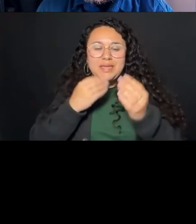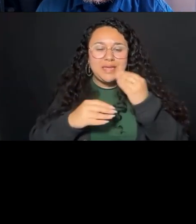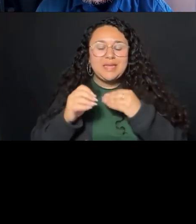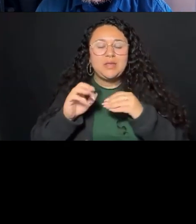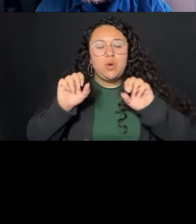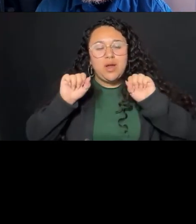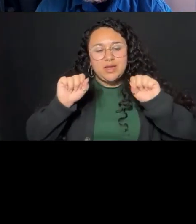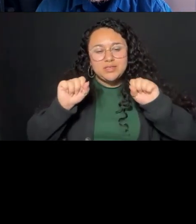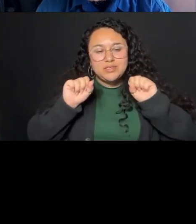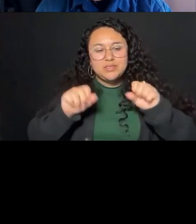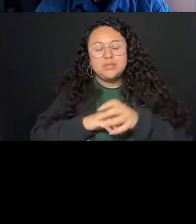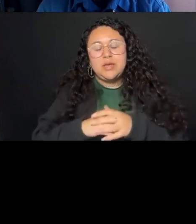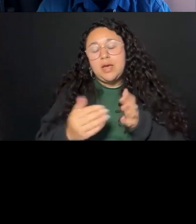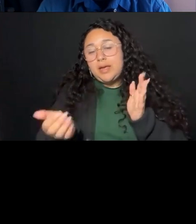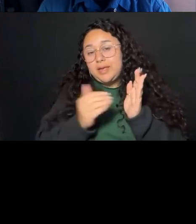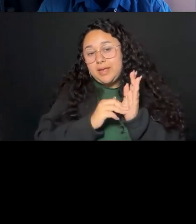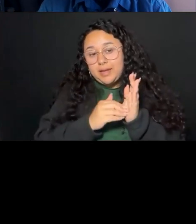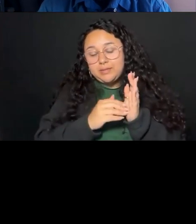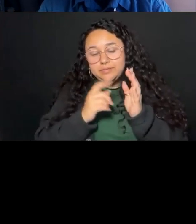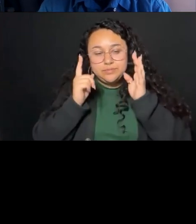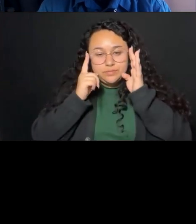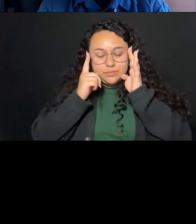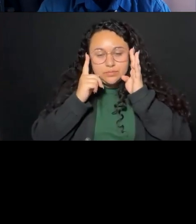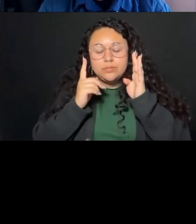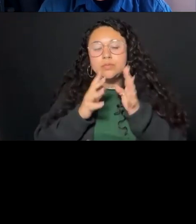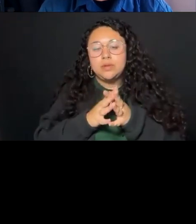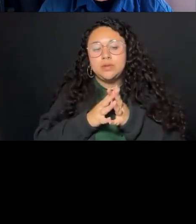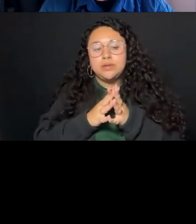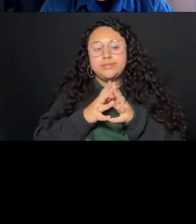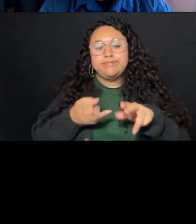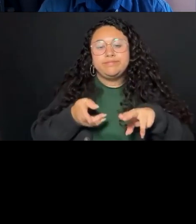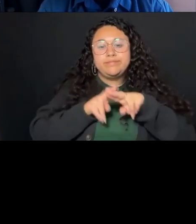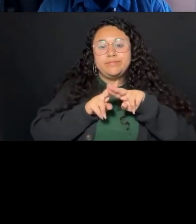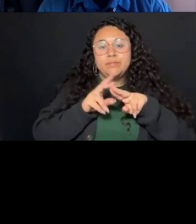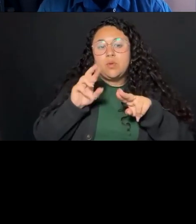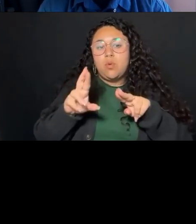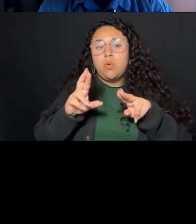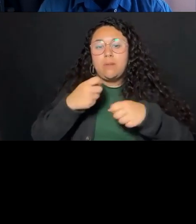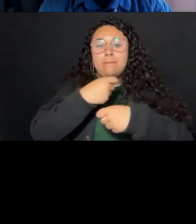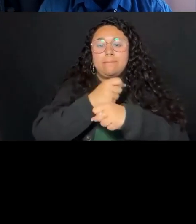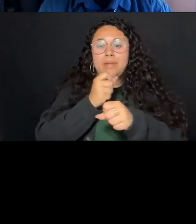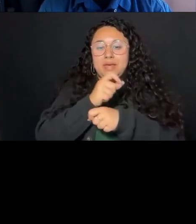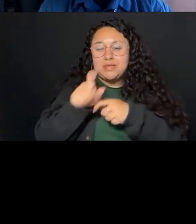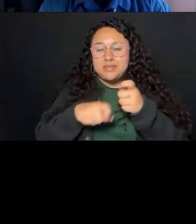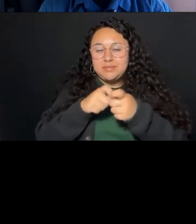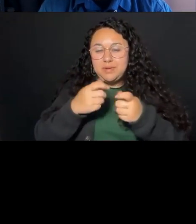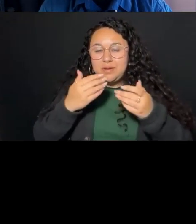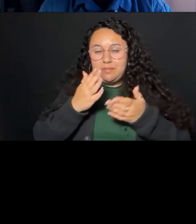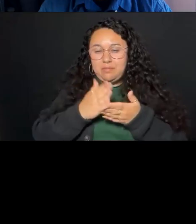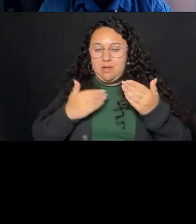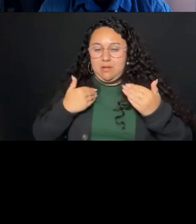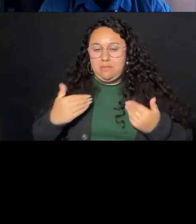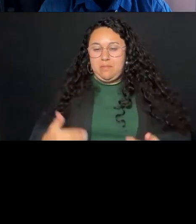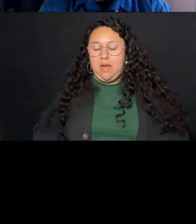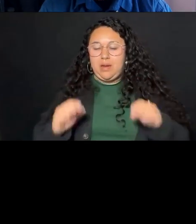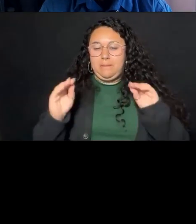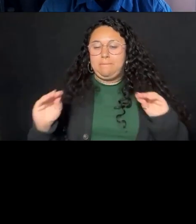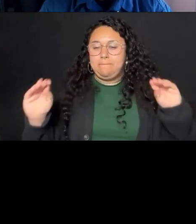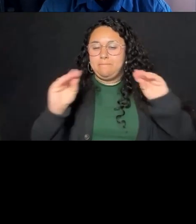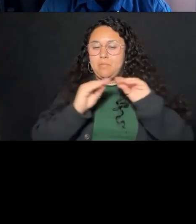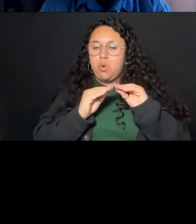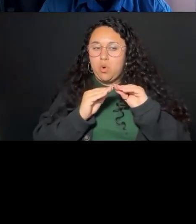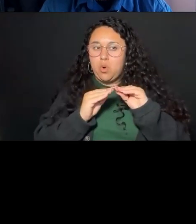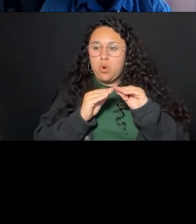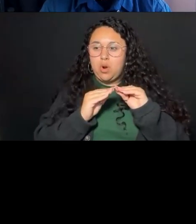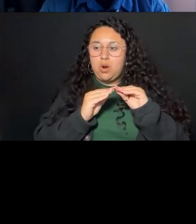to enhance or make certain parts of their body more the way that they would like their body